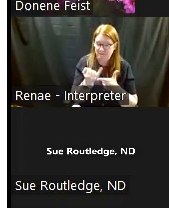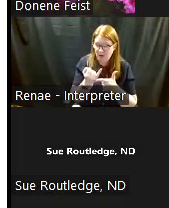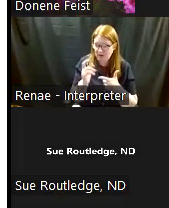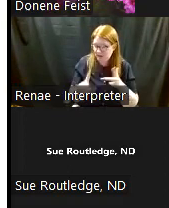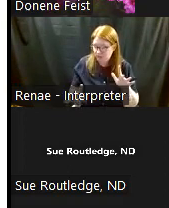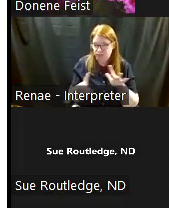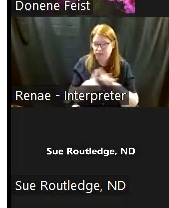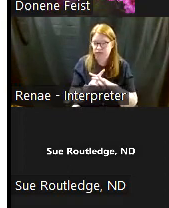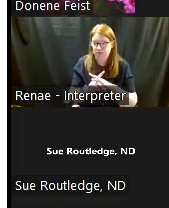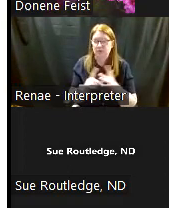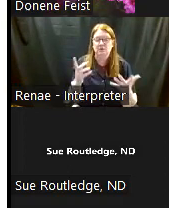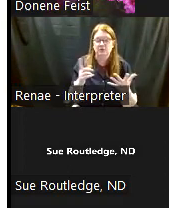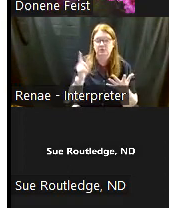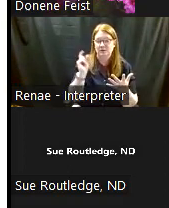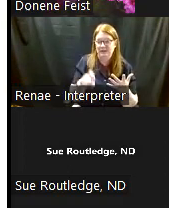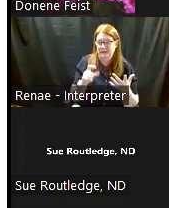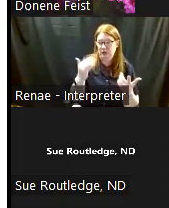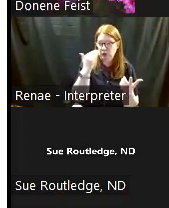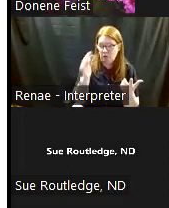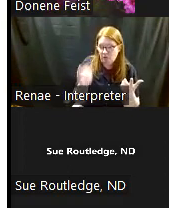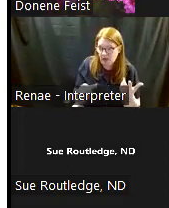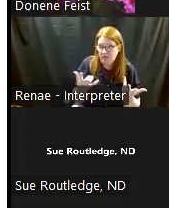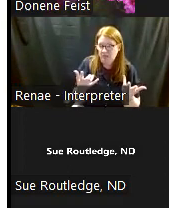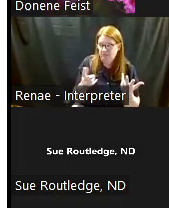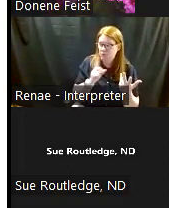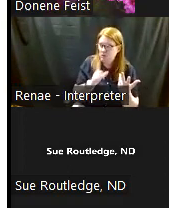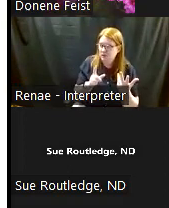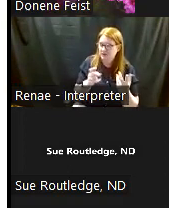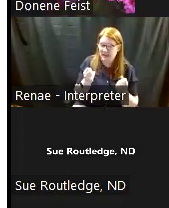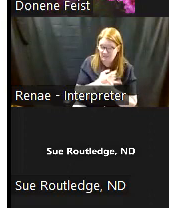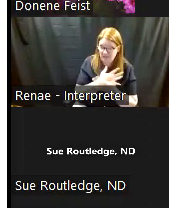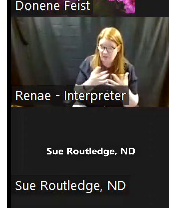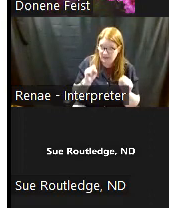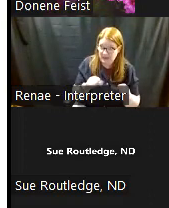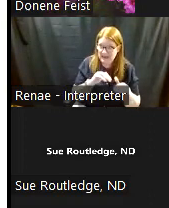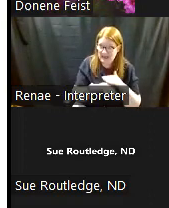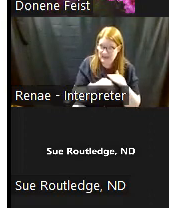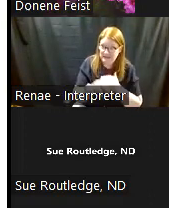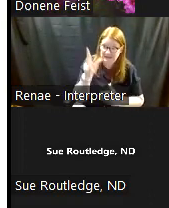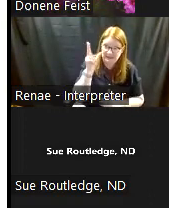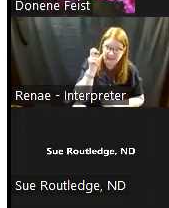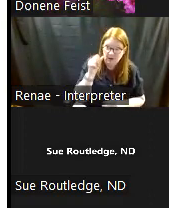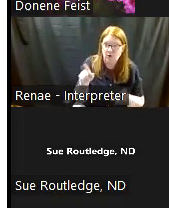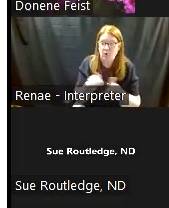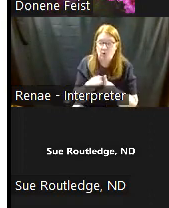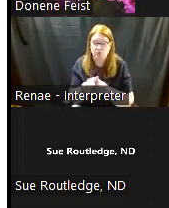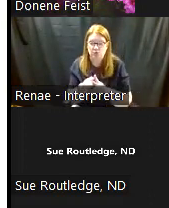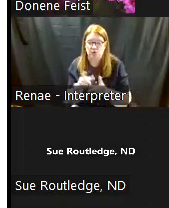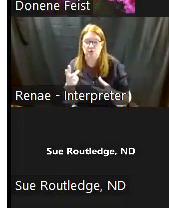And, we need to know that so that we're setting up the child not only for doing everything we can to access hearing, but that we're setting the child up